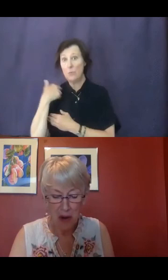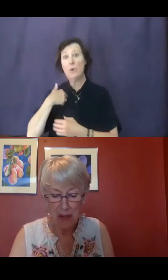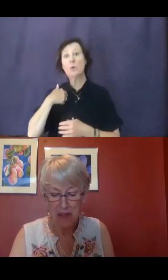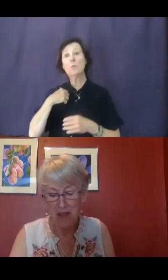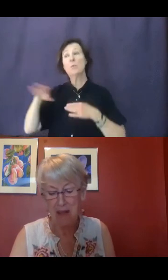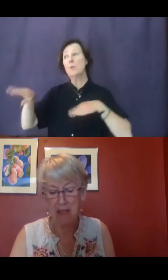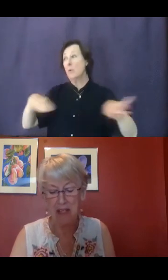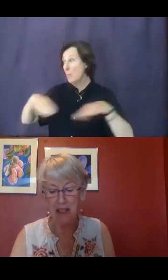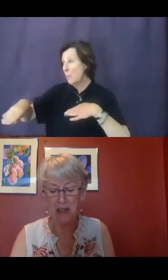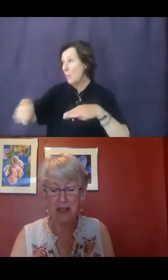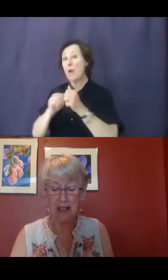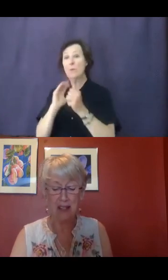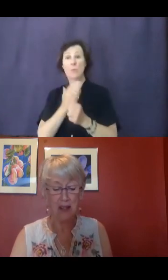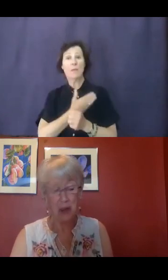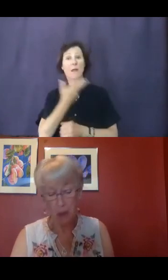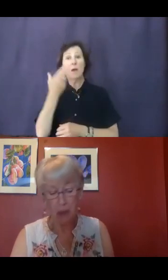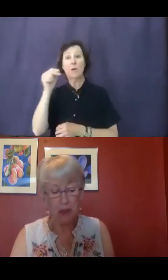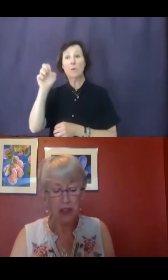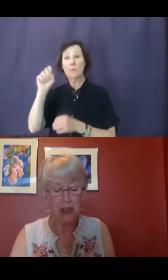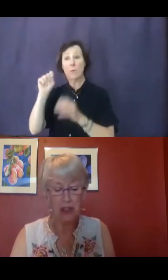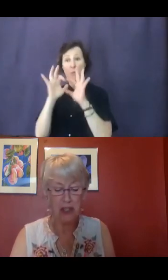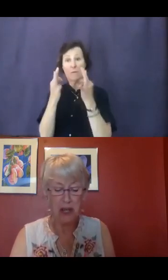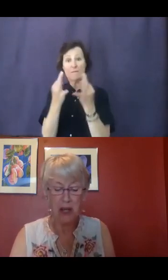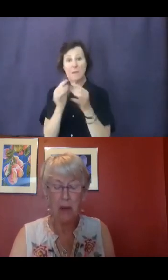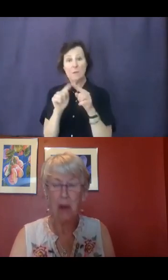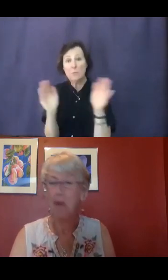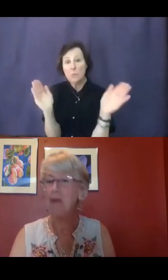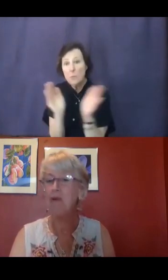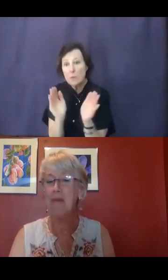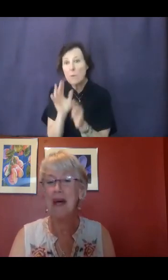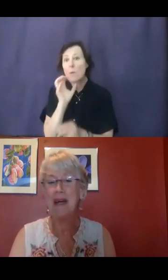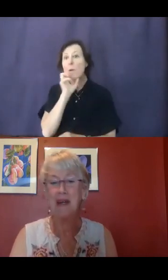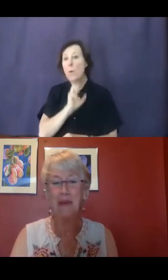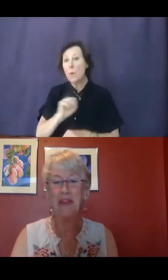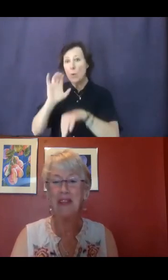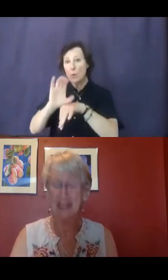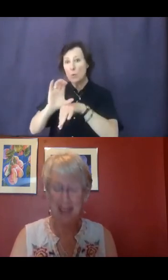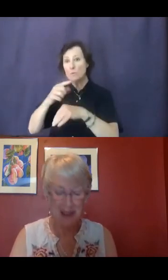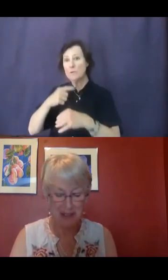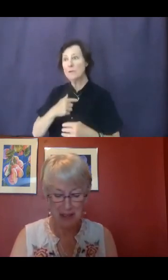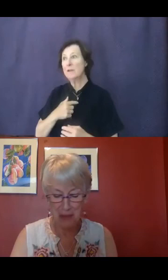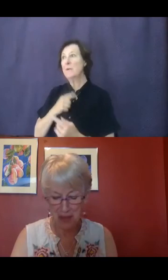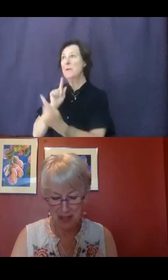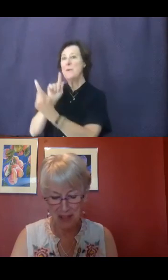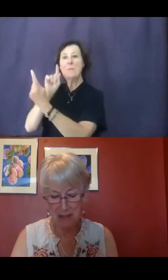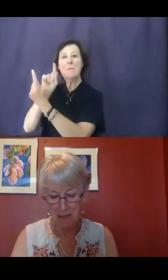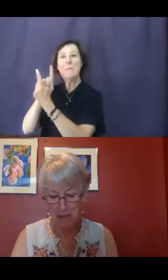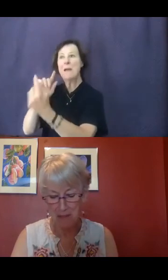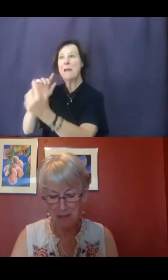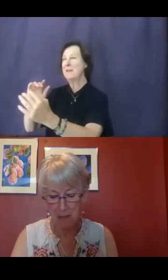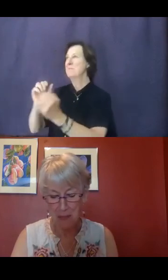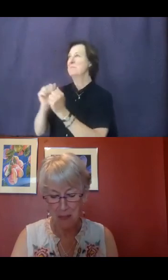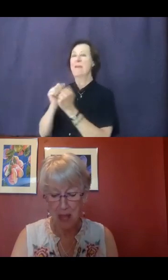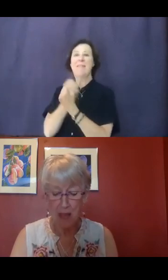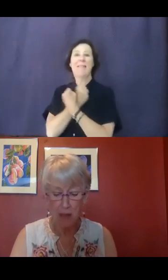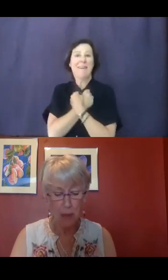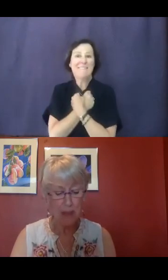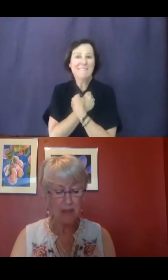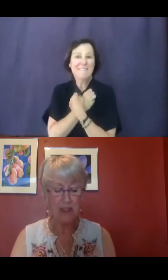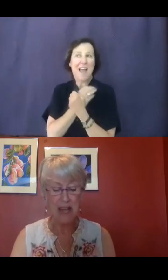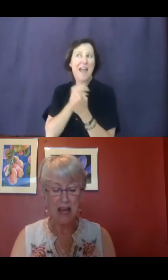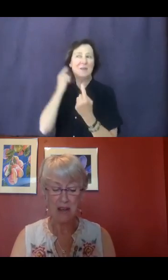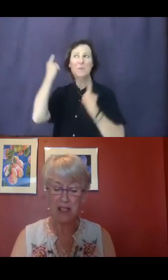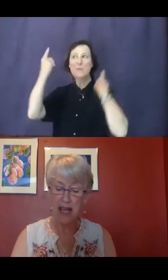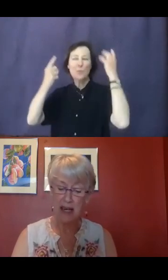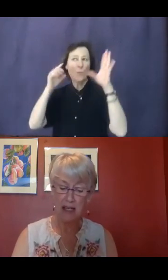our host families to the little old church where we were met with love and wonder. The women of